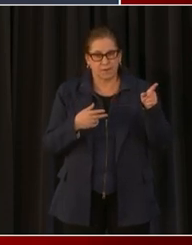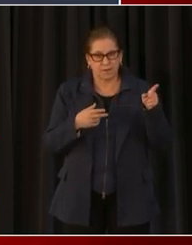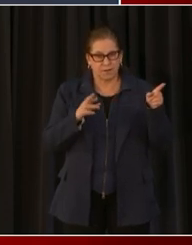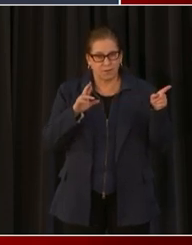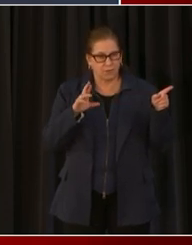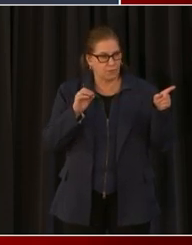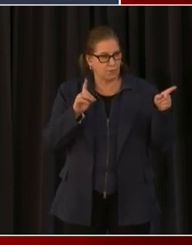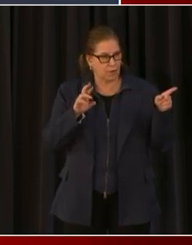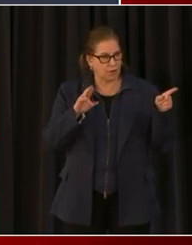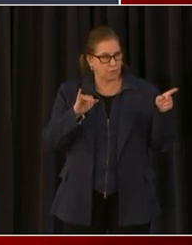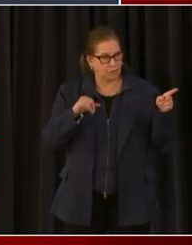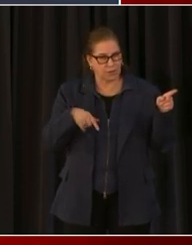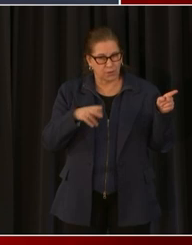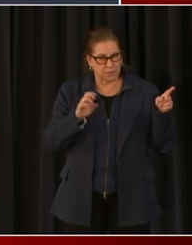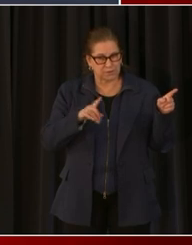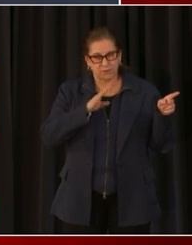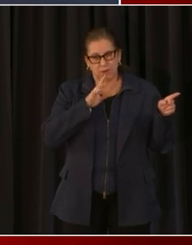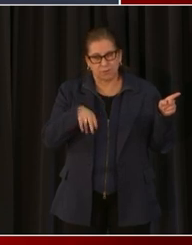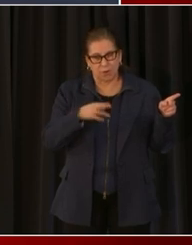about